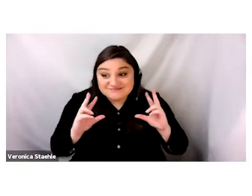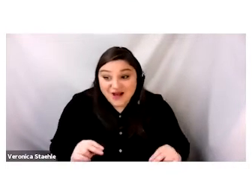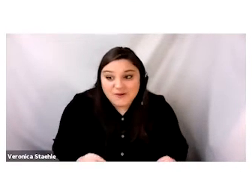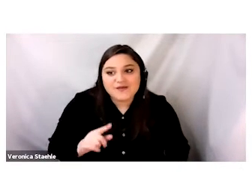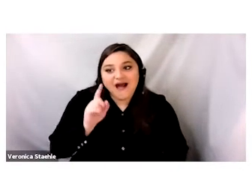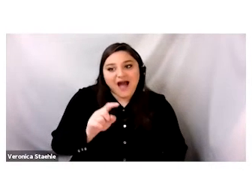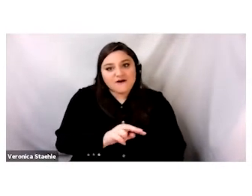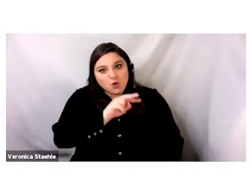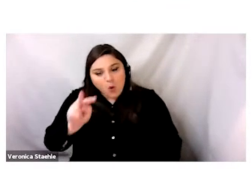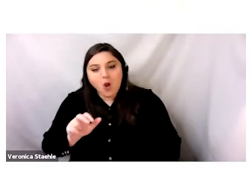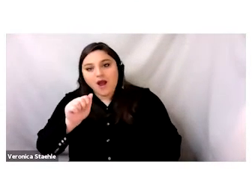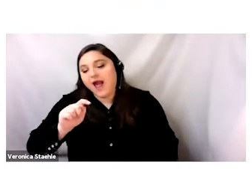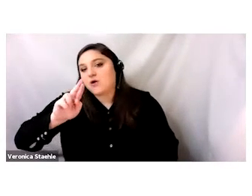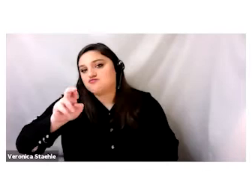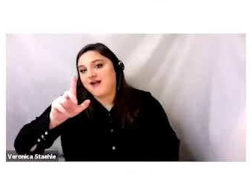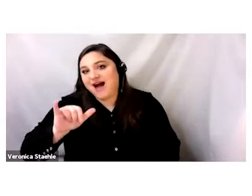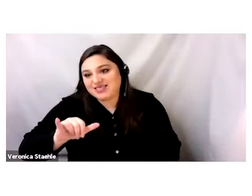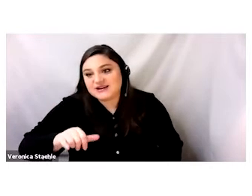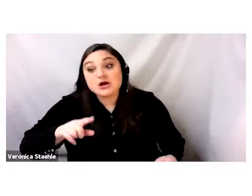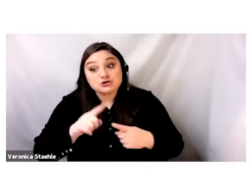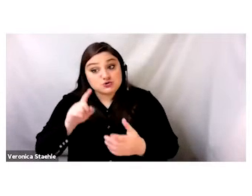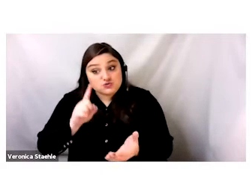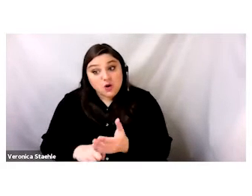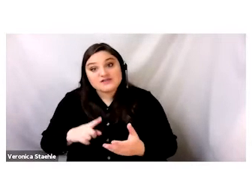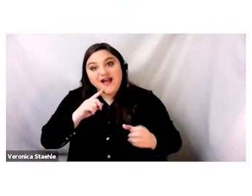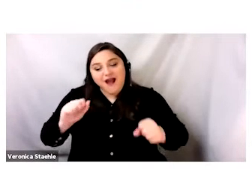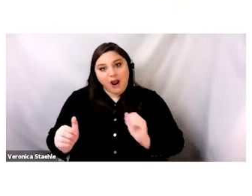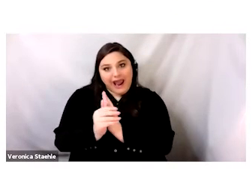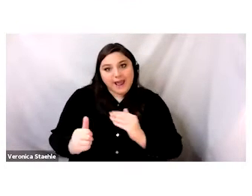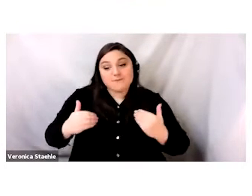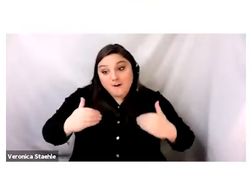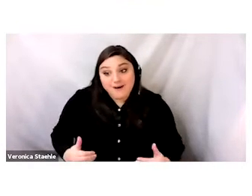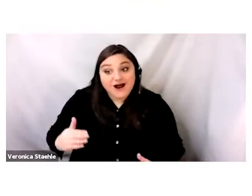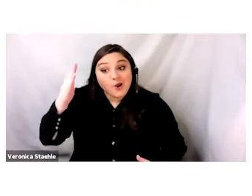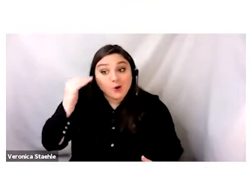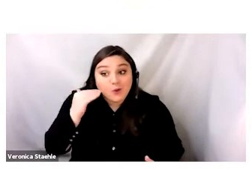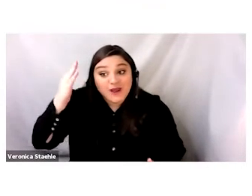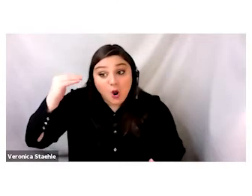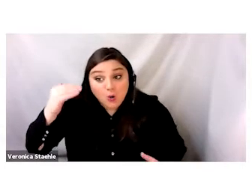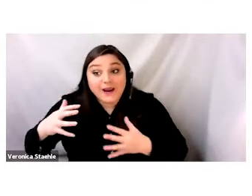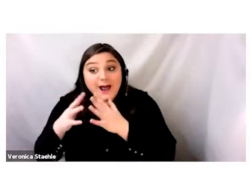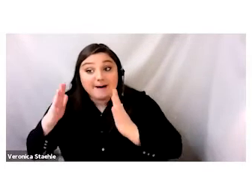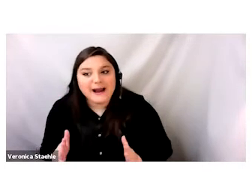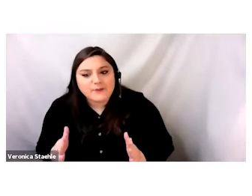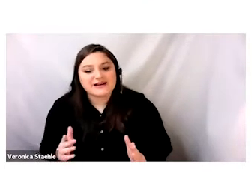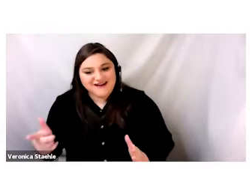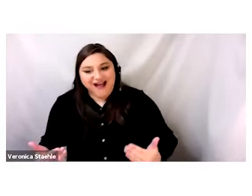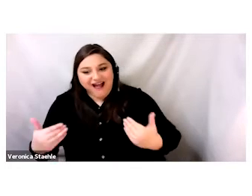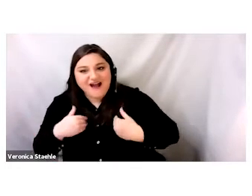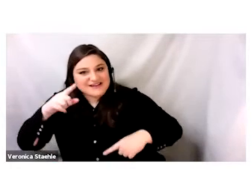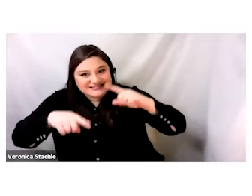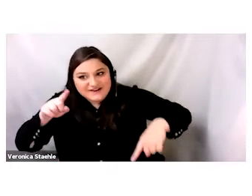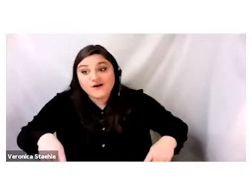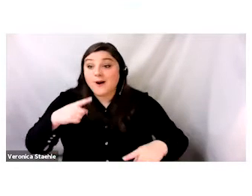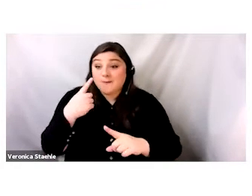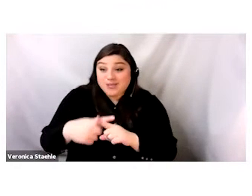reality that there are able-bodied Korean Americans. There's also differently able-bodied Korean Americans. There's also different classes that